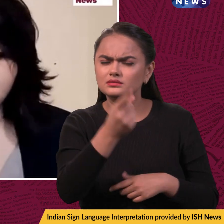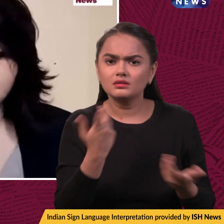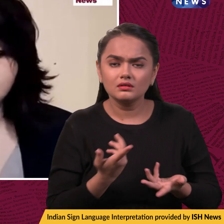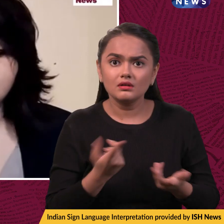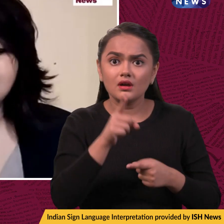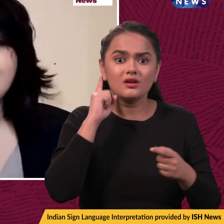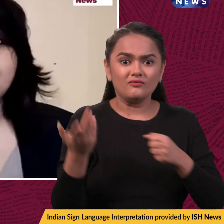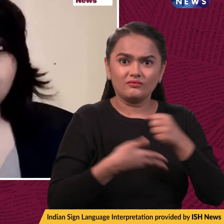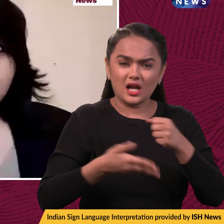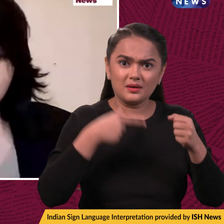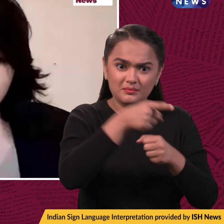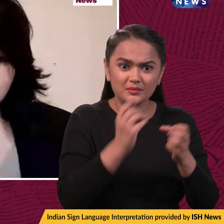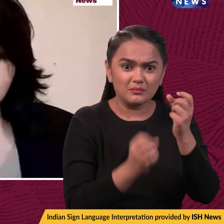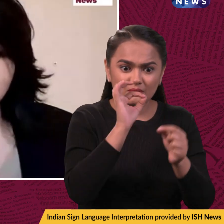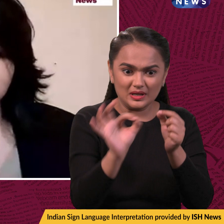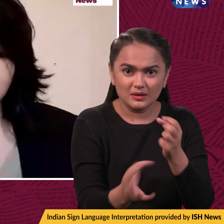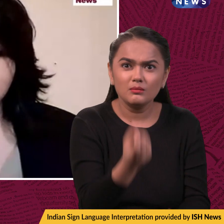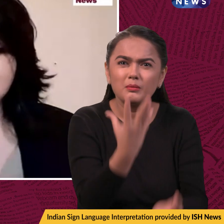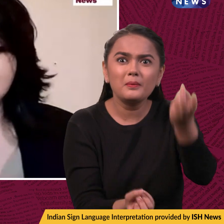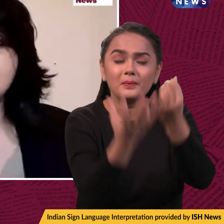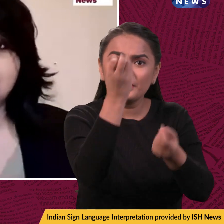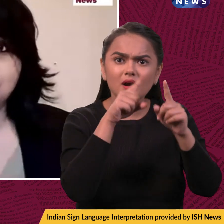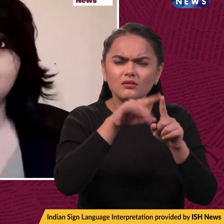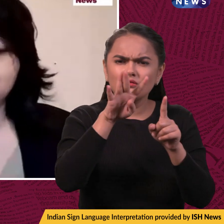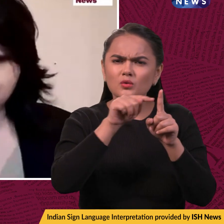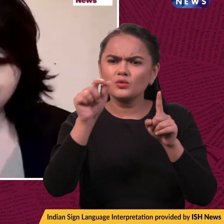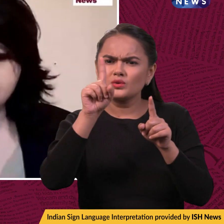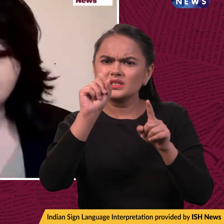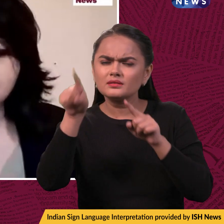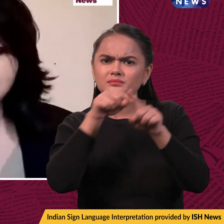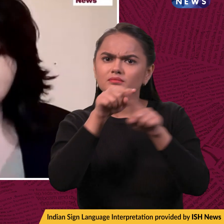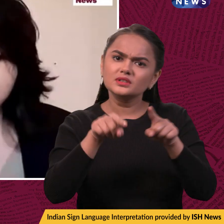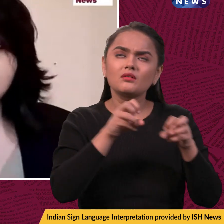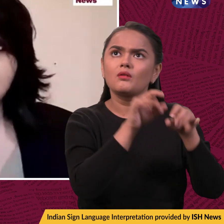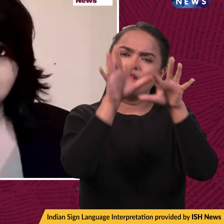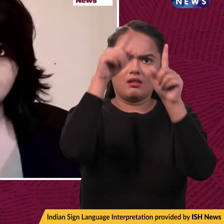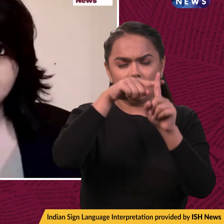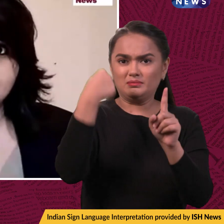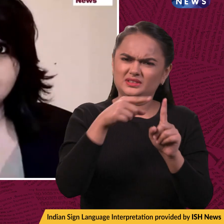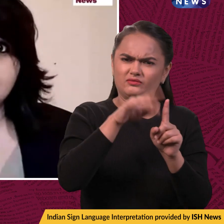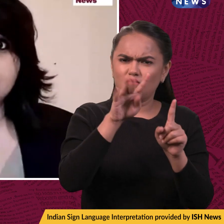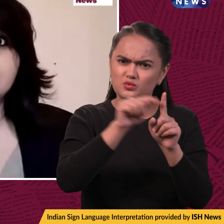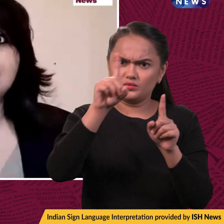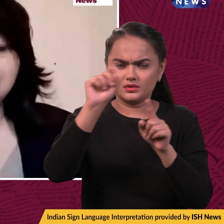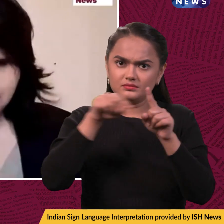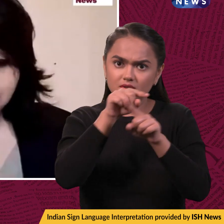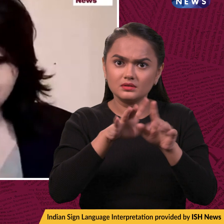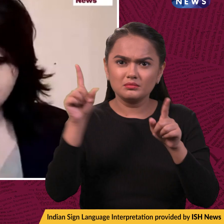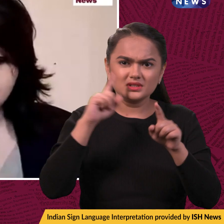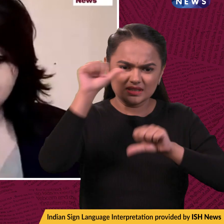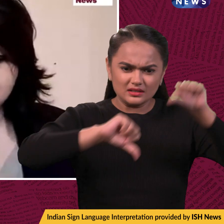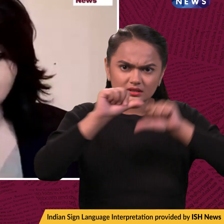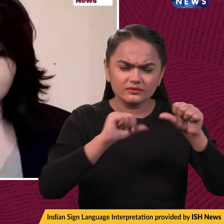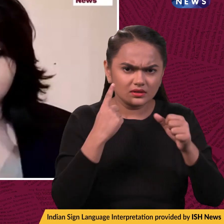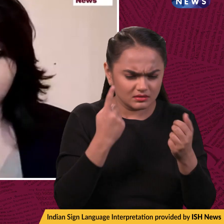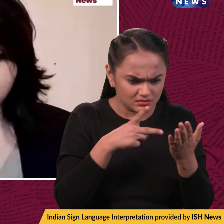farm fires only have a 4 to 10% share in Delhi's severe pollution. The centre's affidavit cites a scientific